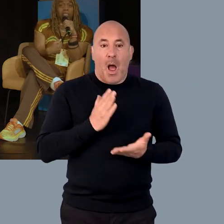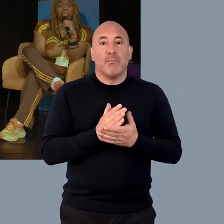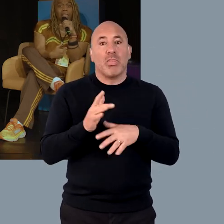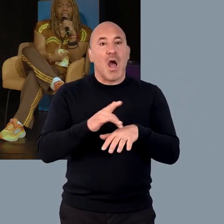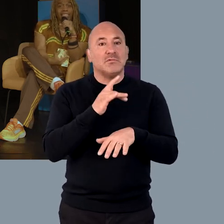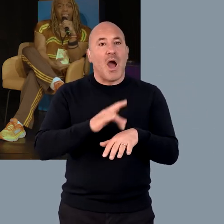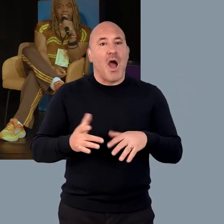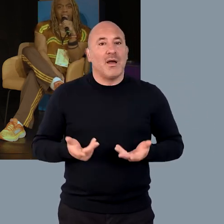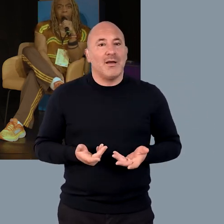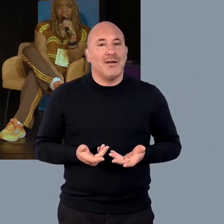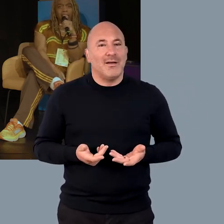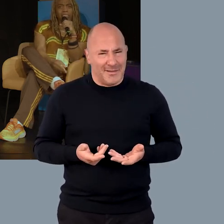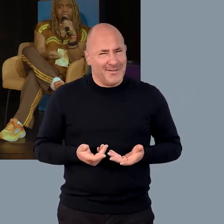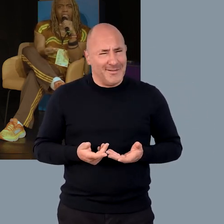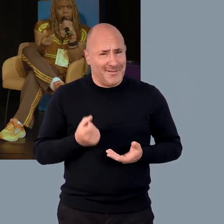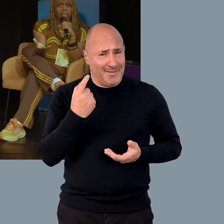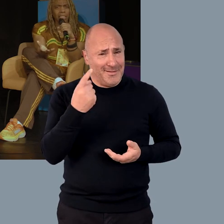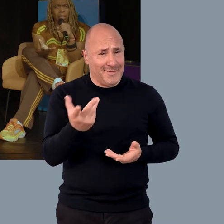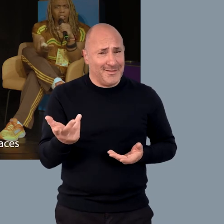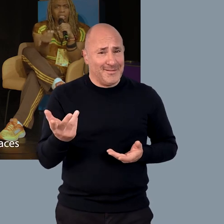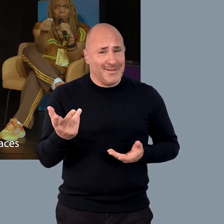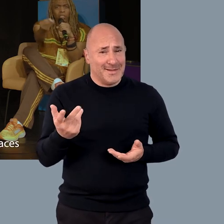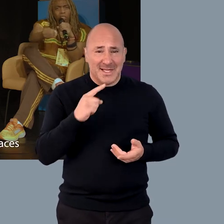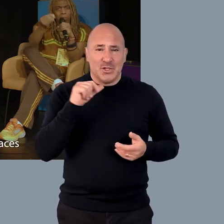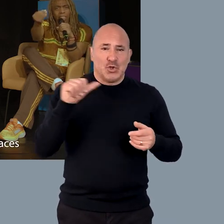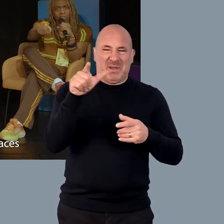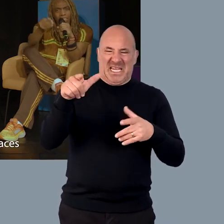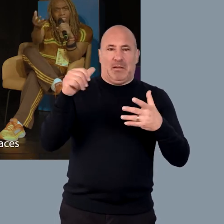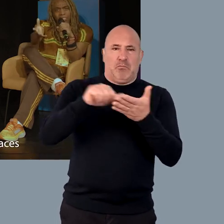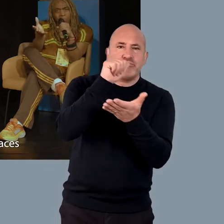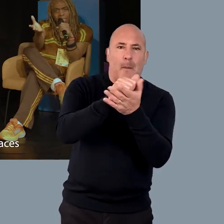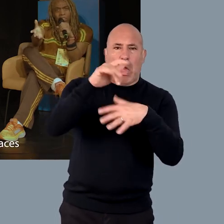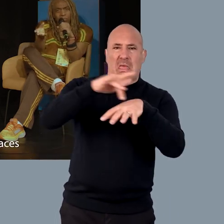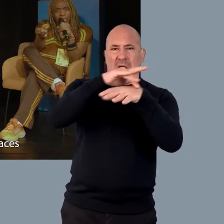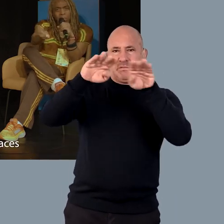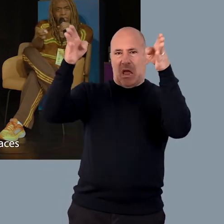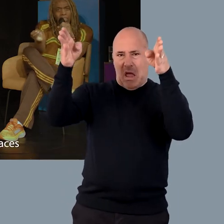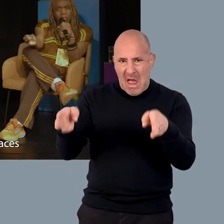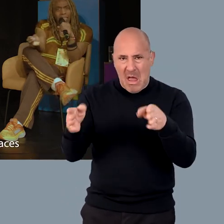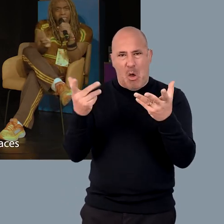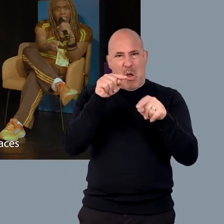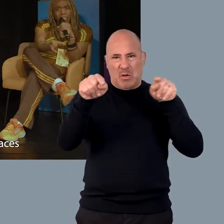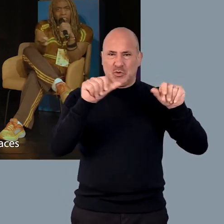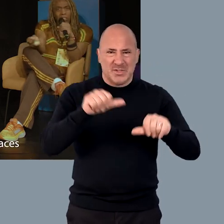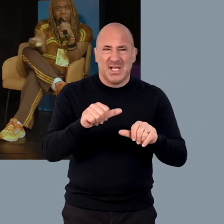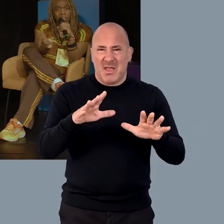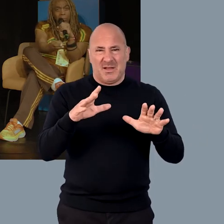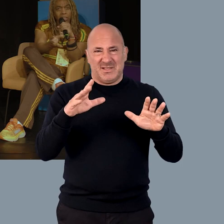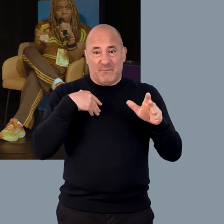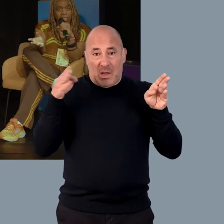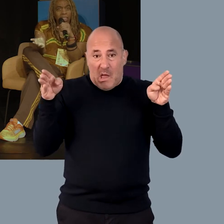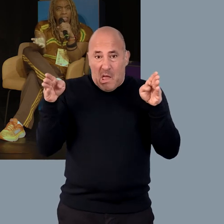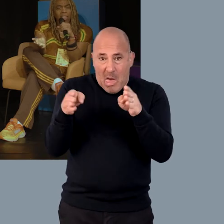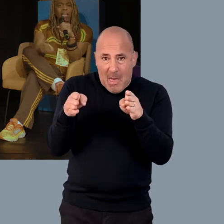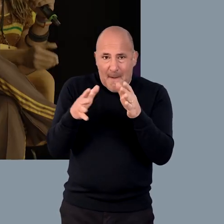That's still to me a theater and do you know what I mean? I'm not saying we shouldn't be trying to get into those mainstream Spaces or those